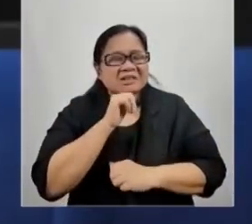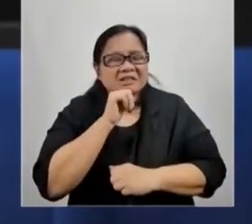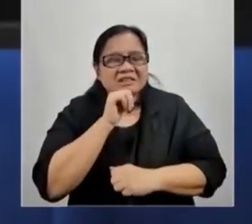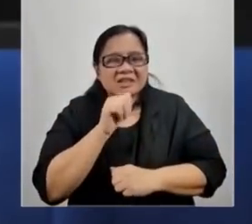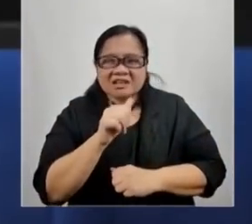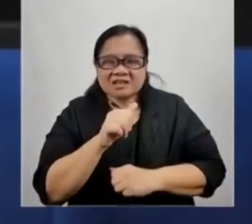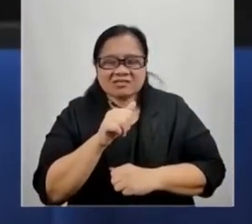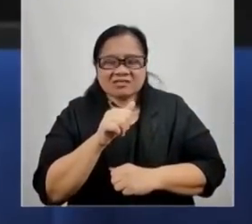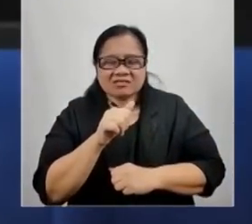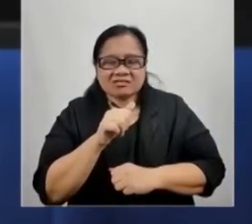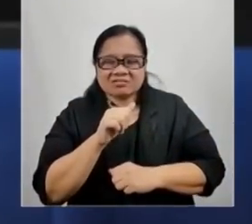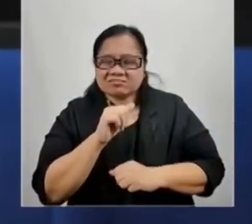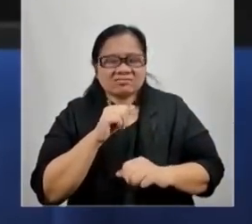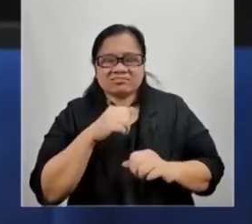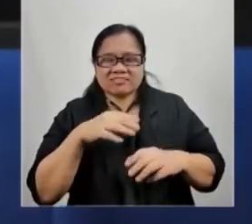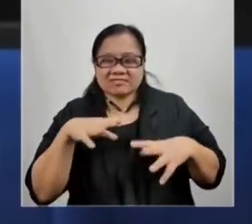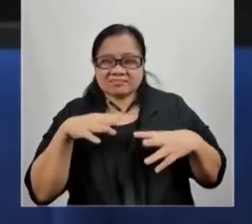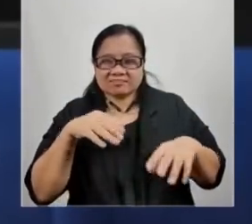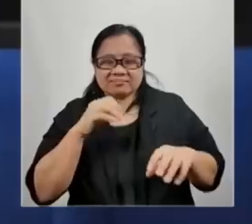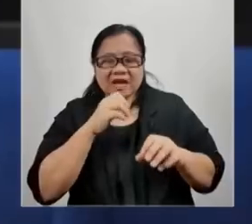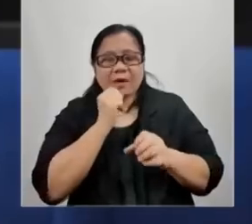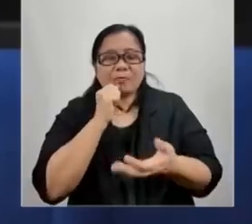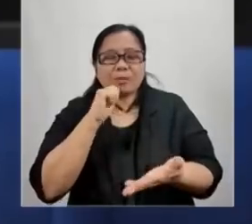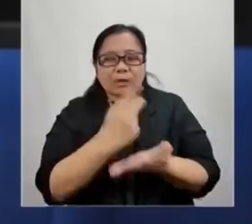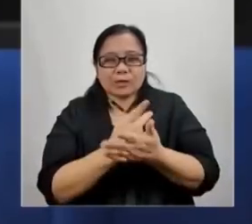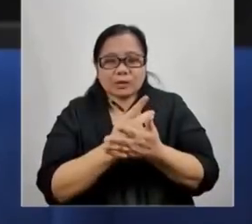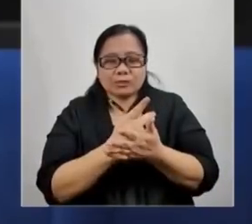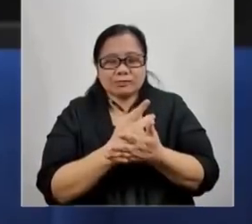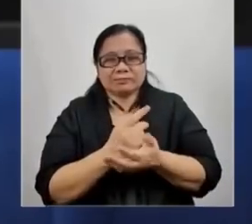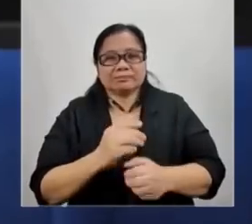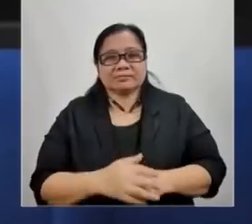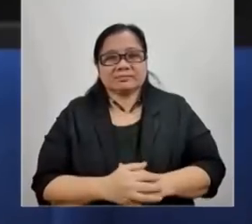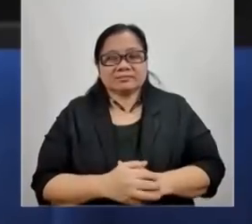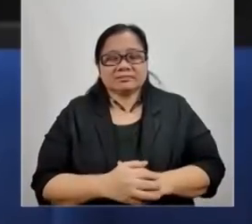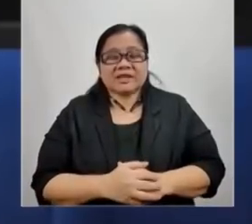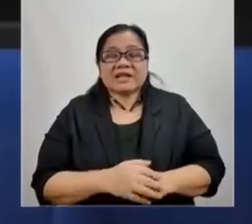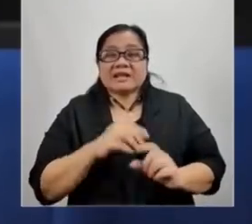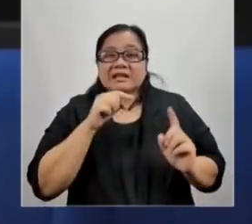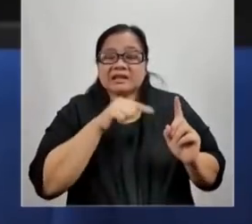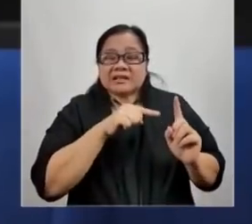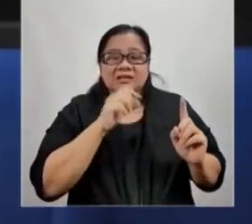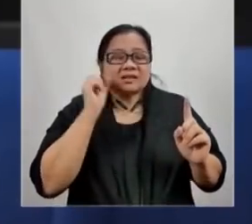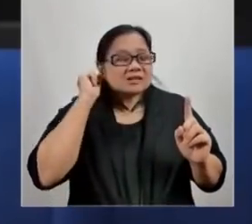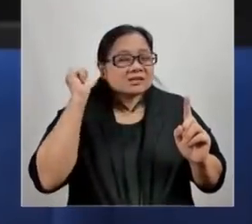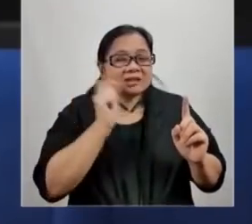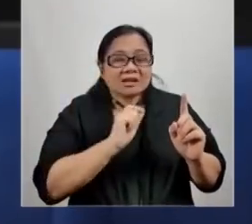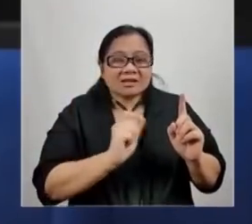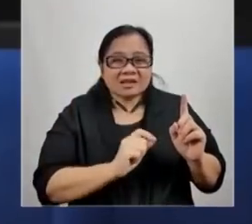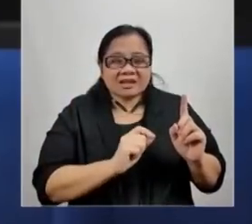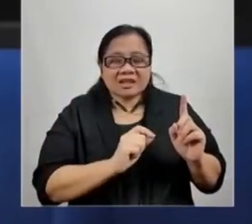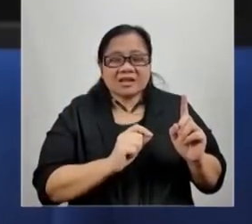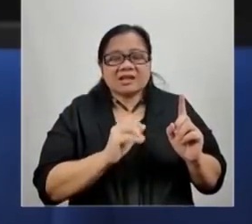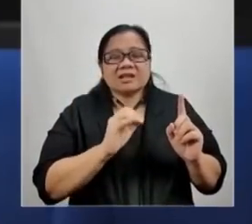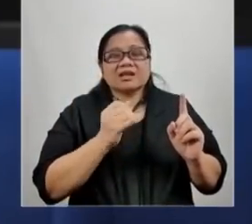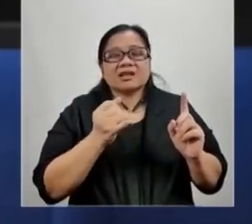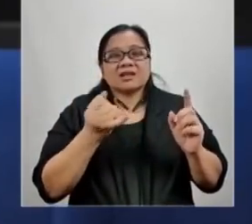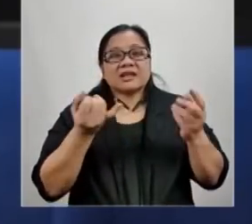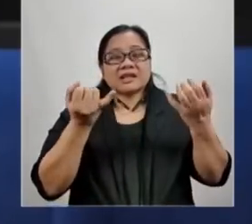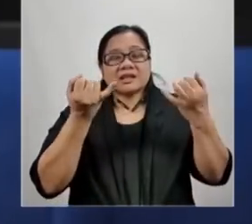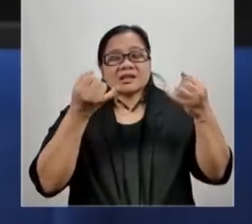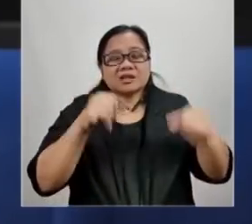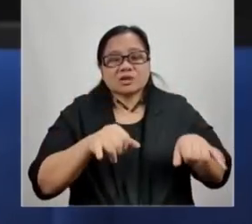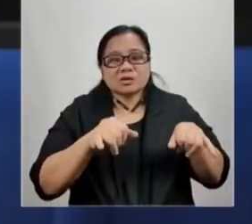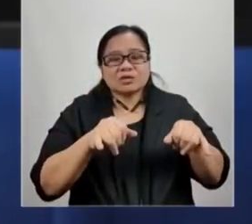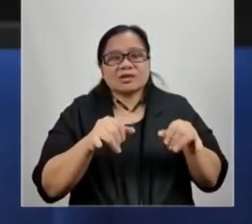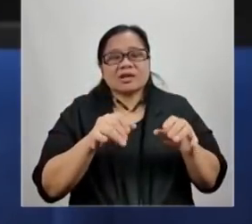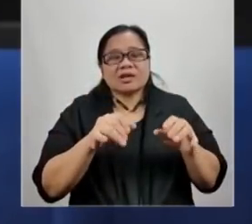it was the Executive Secretary who issued the order to create an